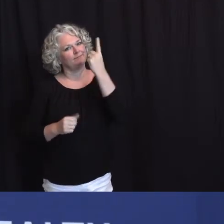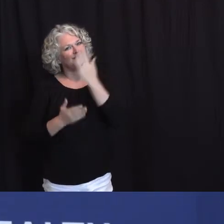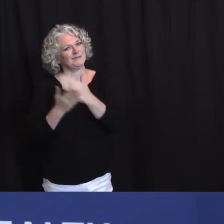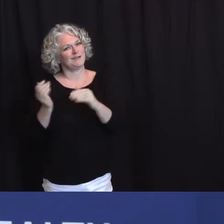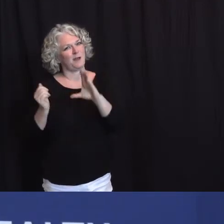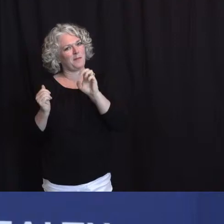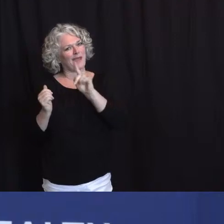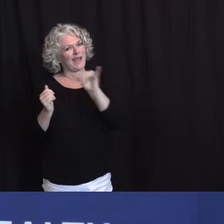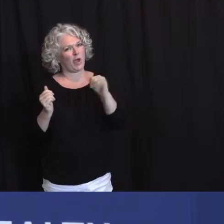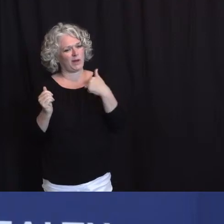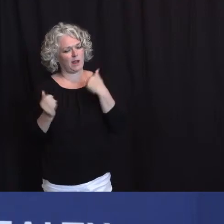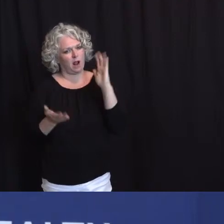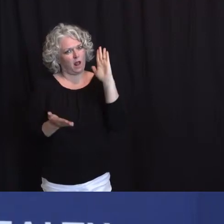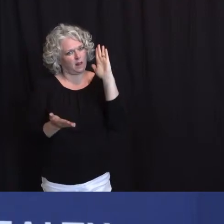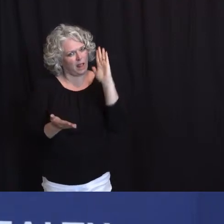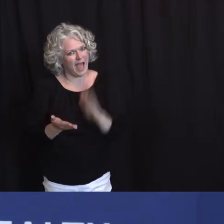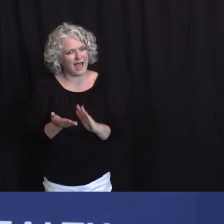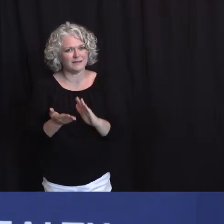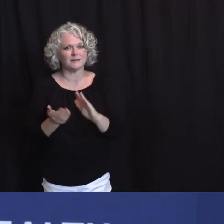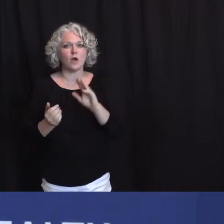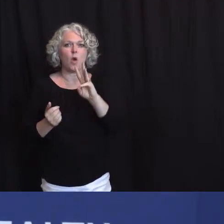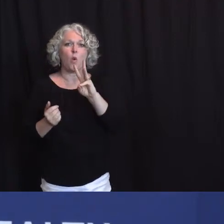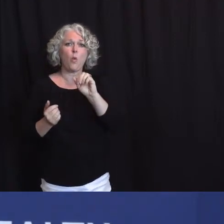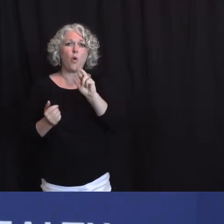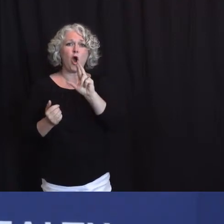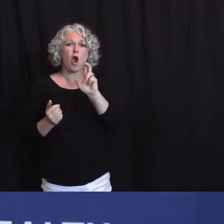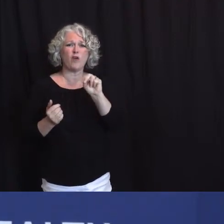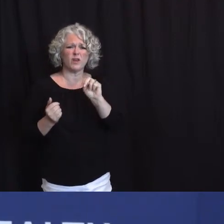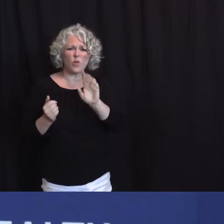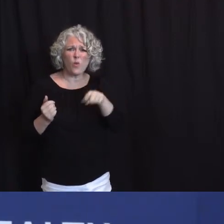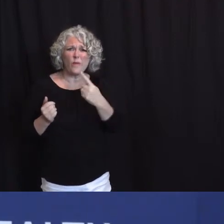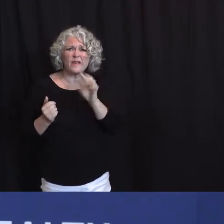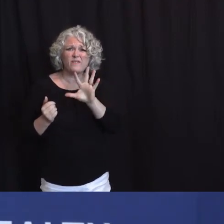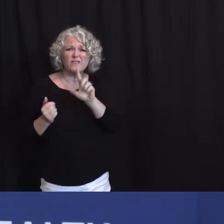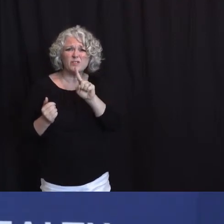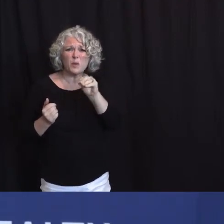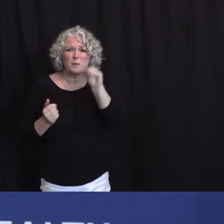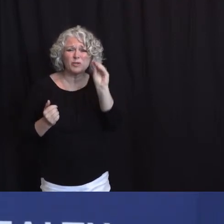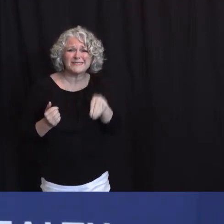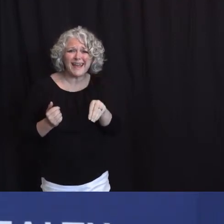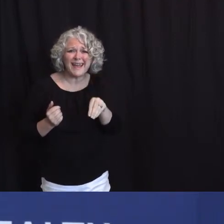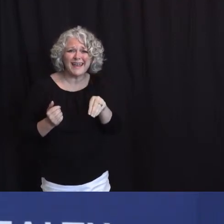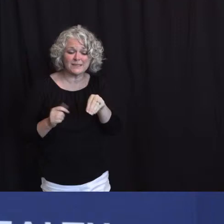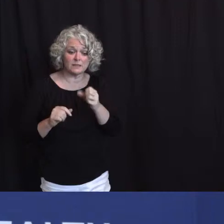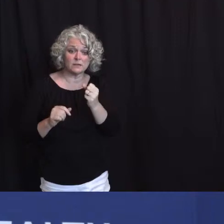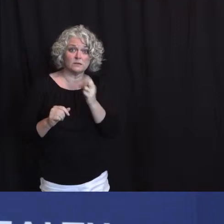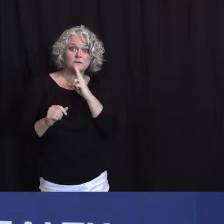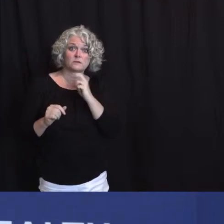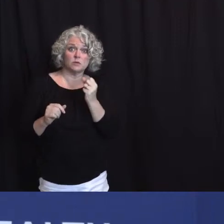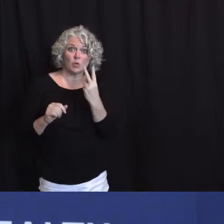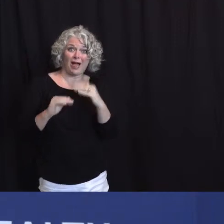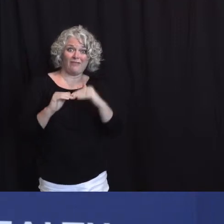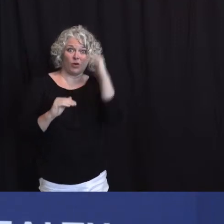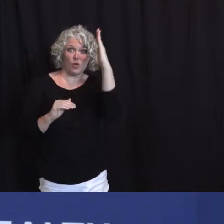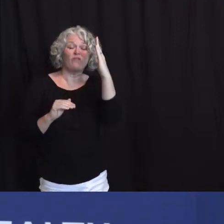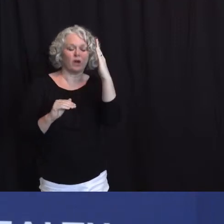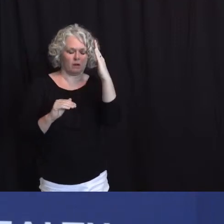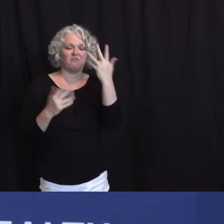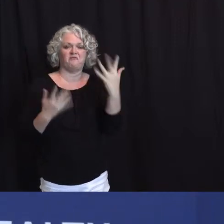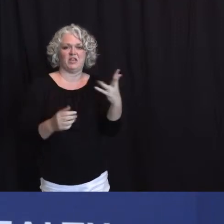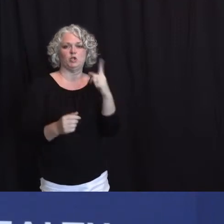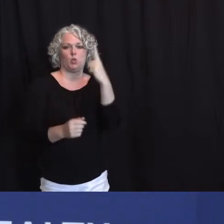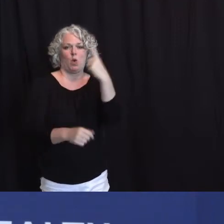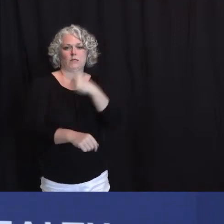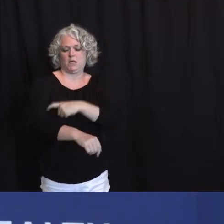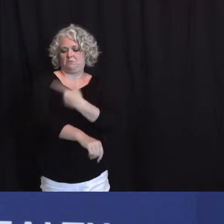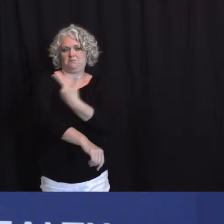lower percentages. Warren County has the lowest with 51% of those 12 and older with at least 1 dose, followed